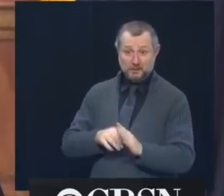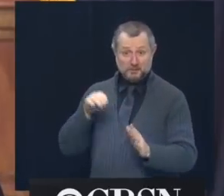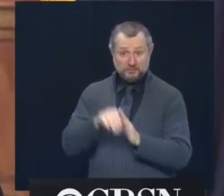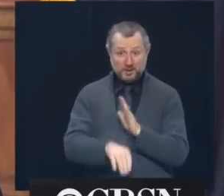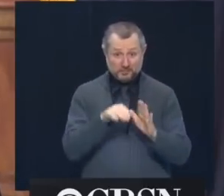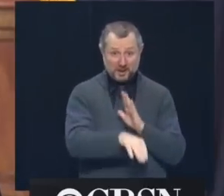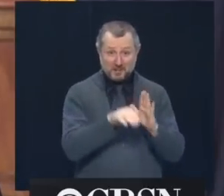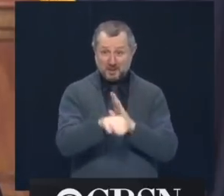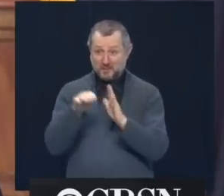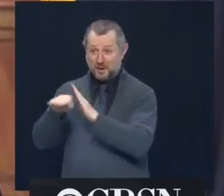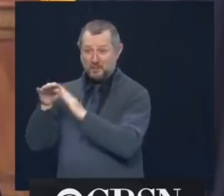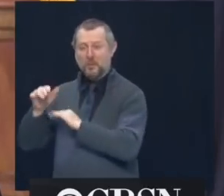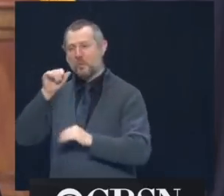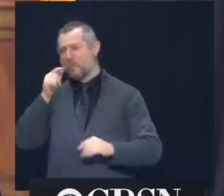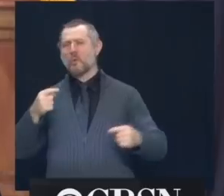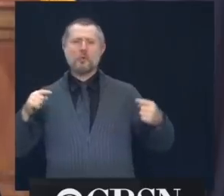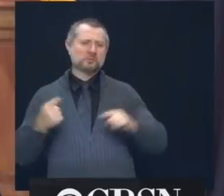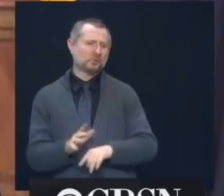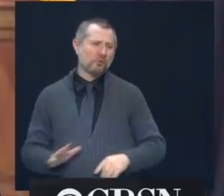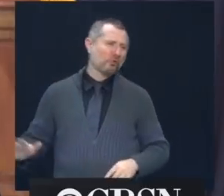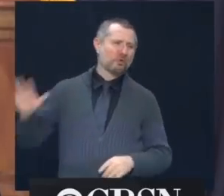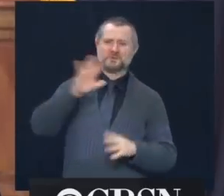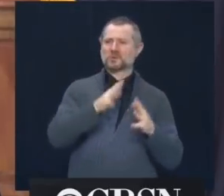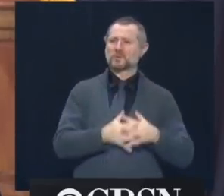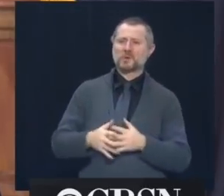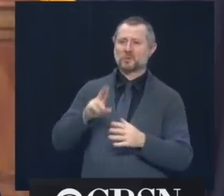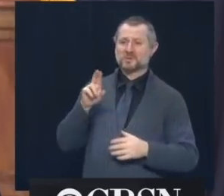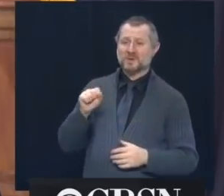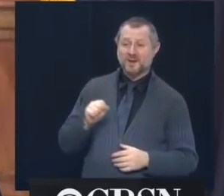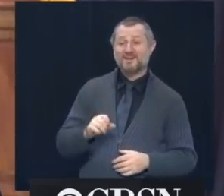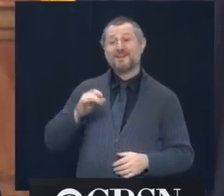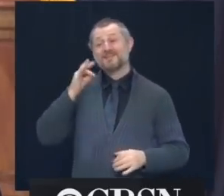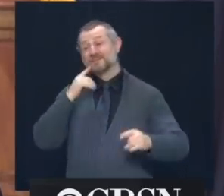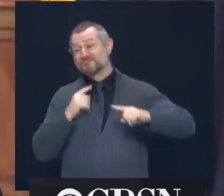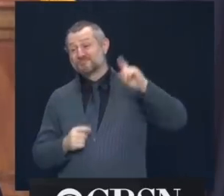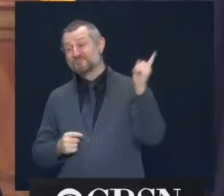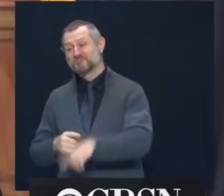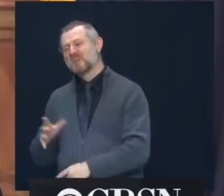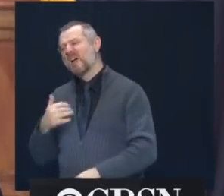But if you said there was no federal aid and we have to do the budget,